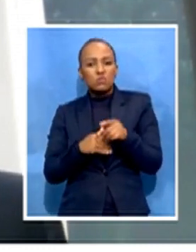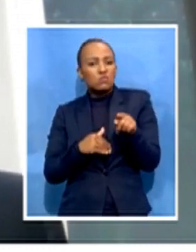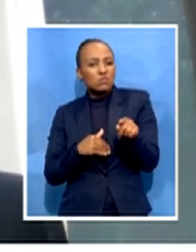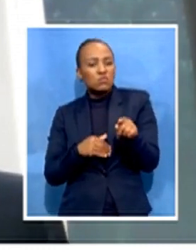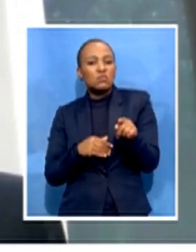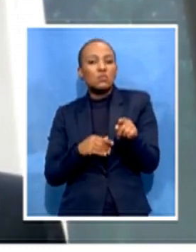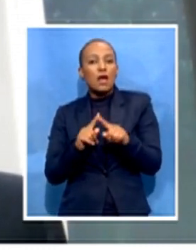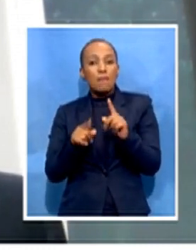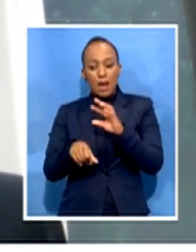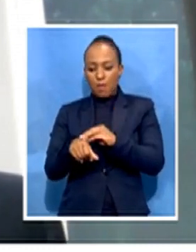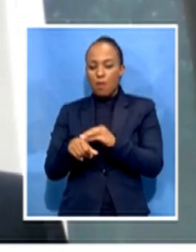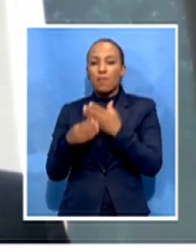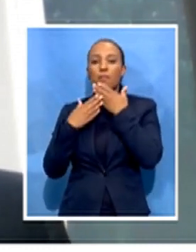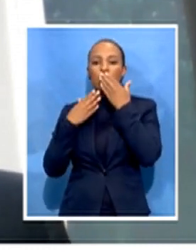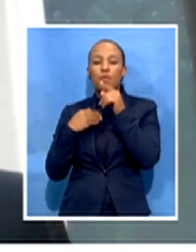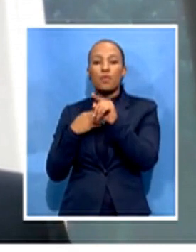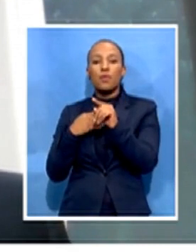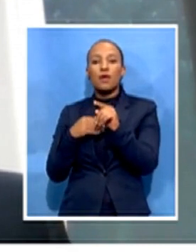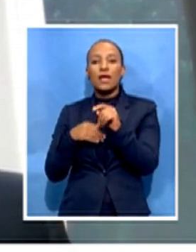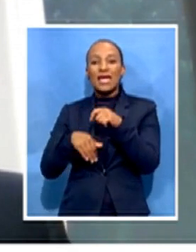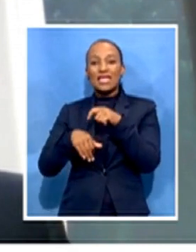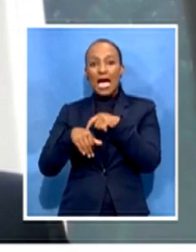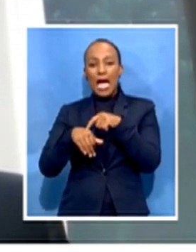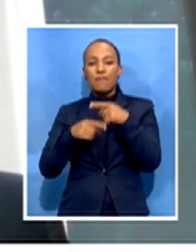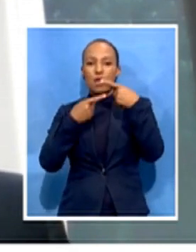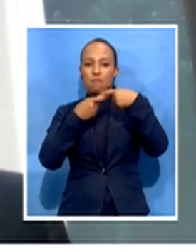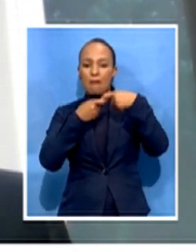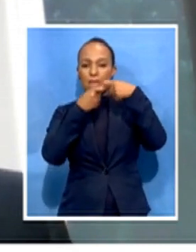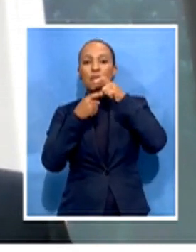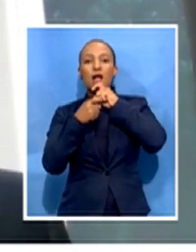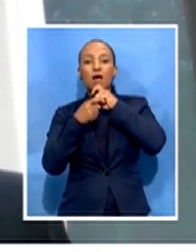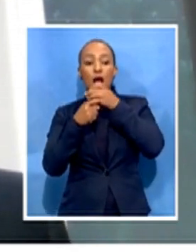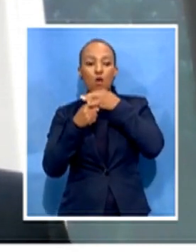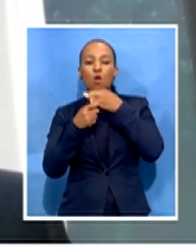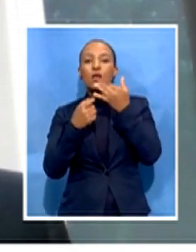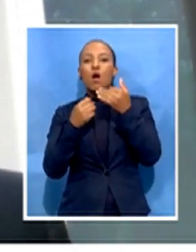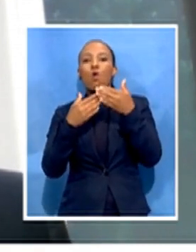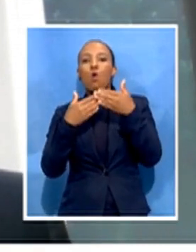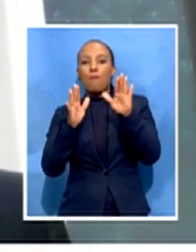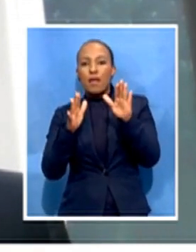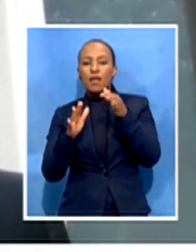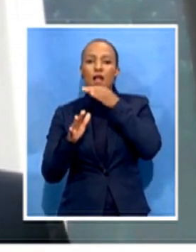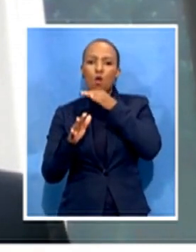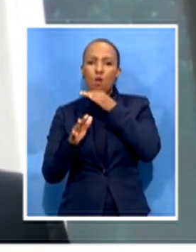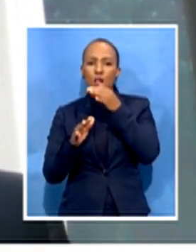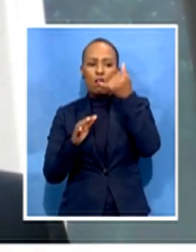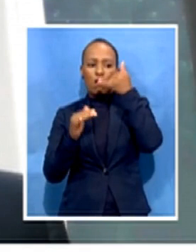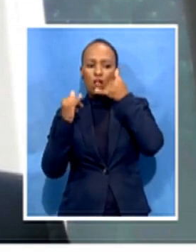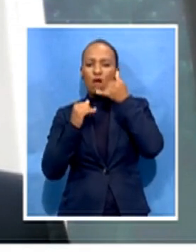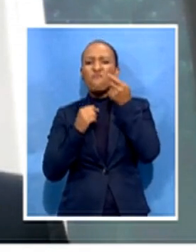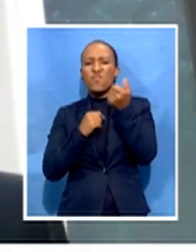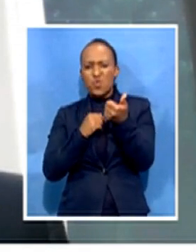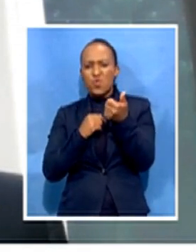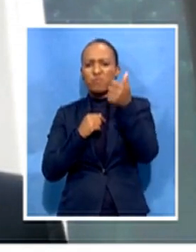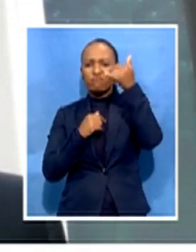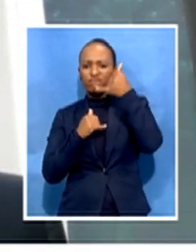when the prohibition was lifted, the amount of calls also stayed low, because now people had been given access to a